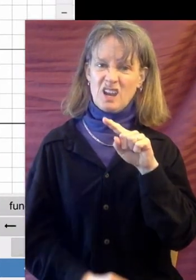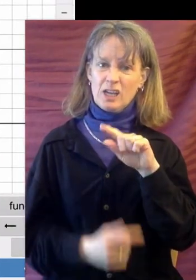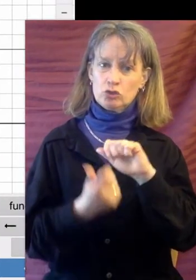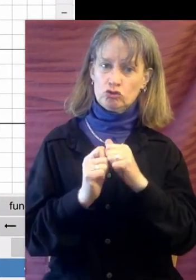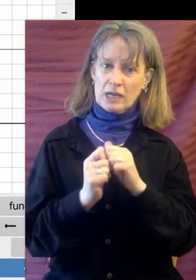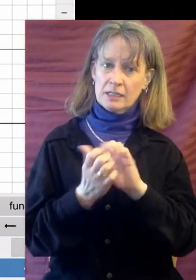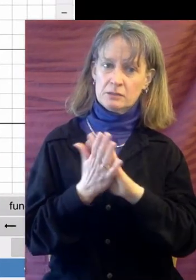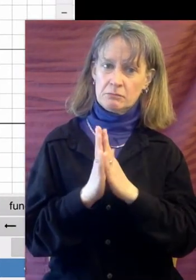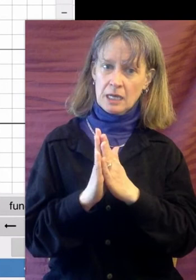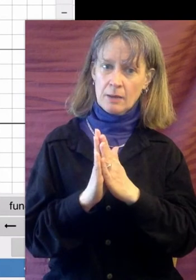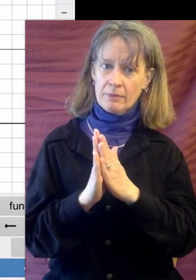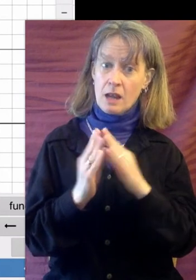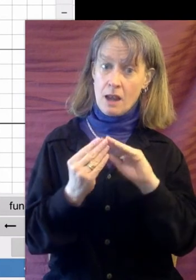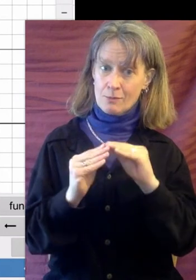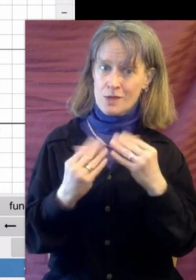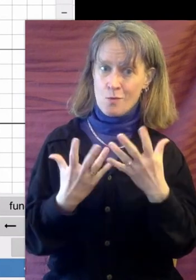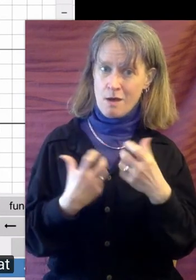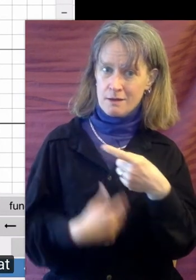oops,